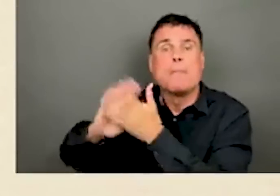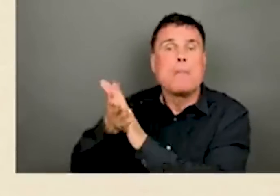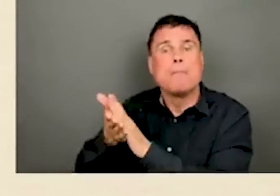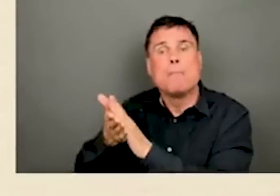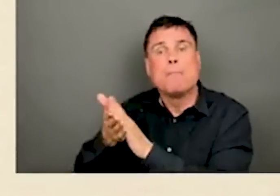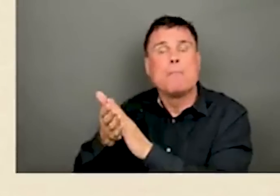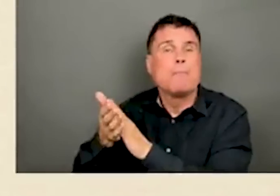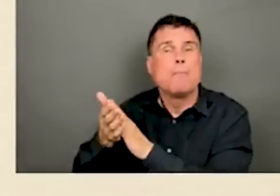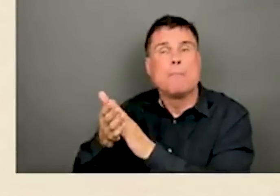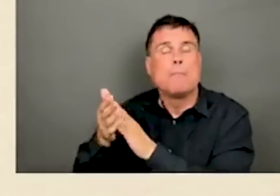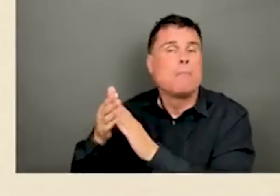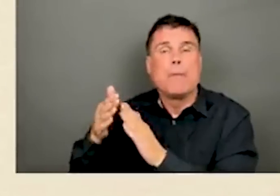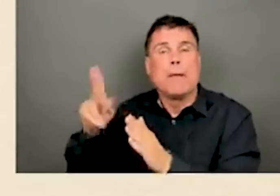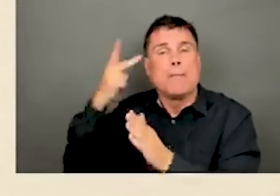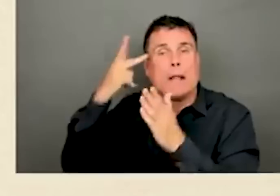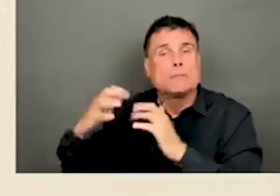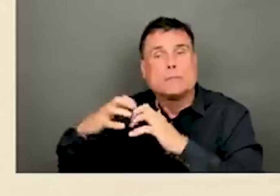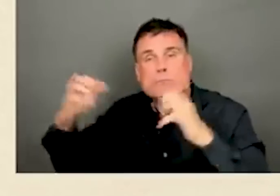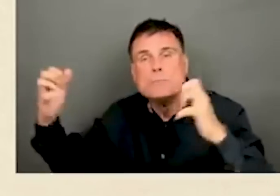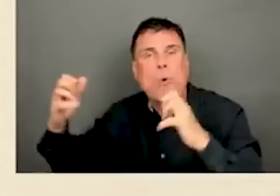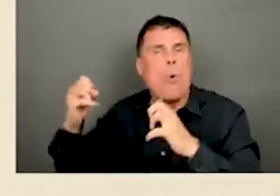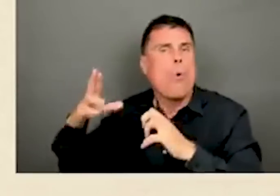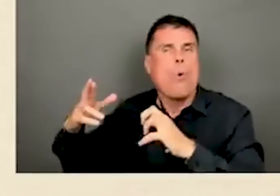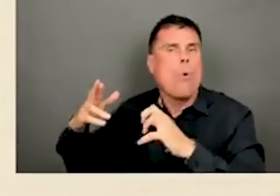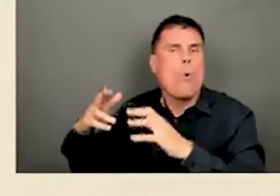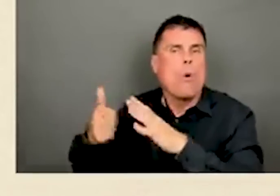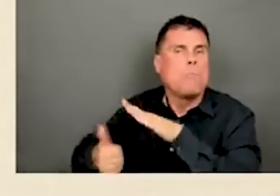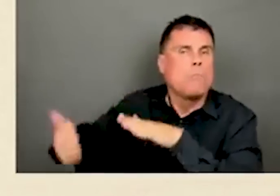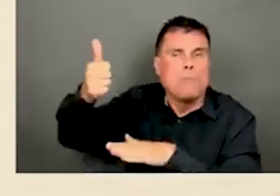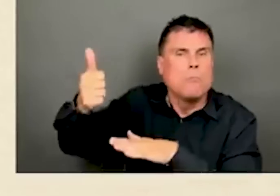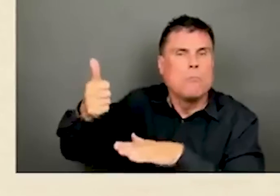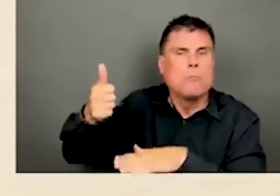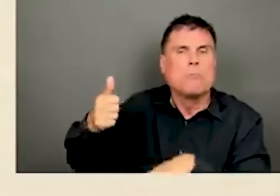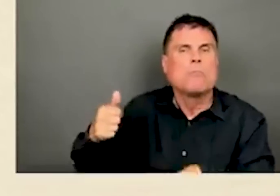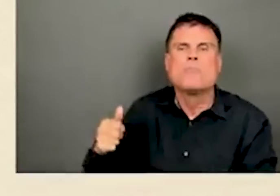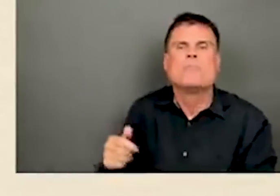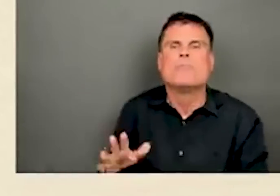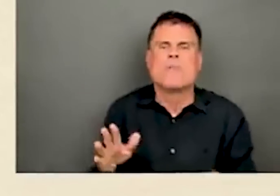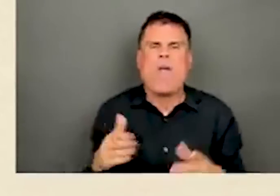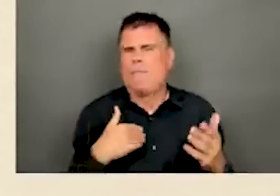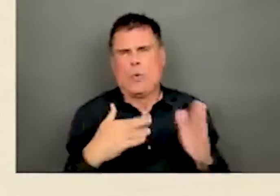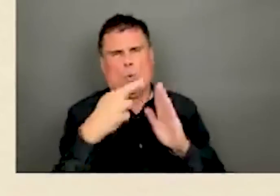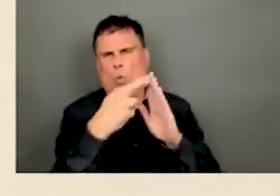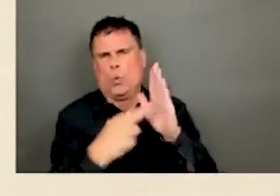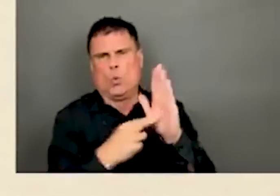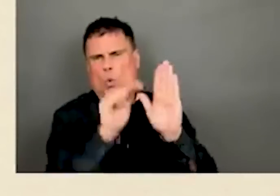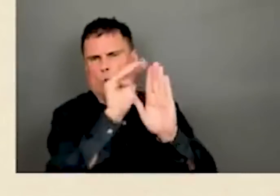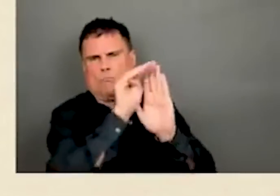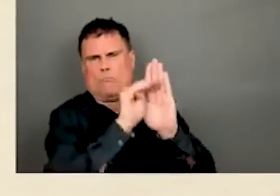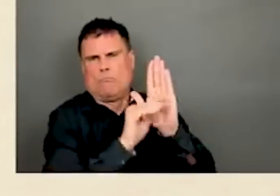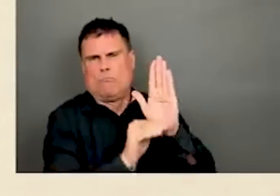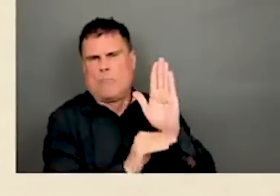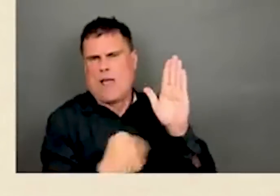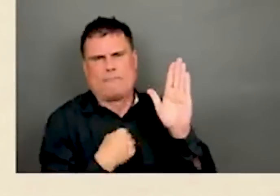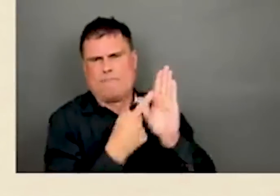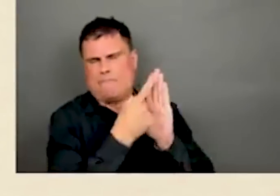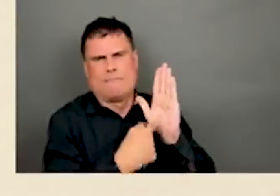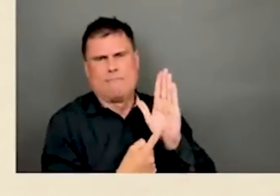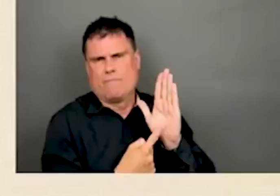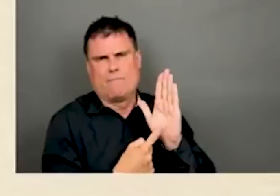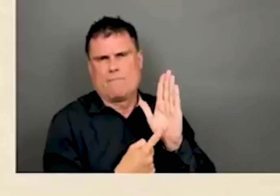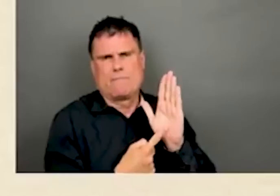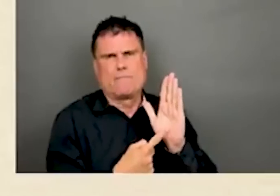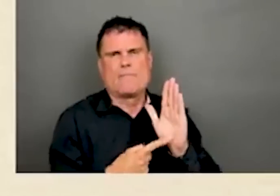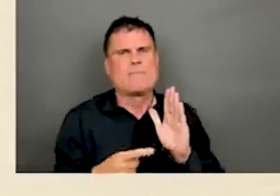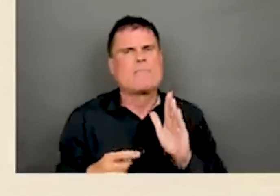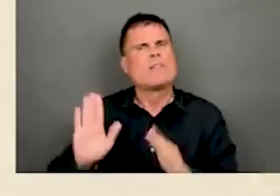ran? Well, all of the rules and that are in the hands, with respect to participation, are in the hands of the party. We have